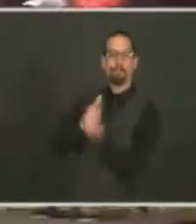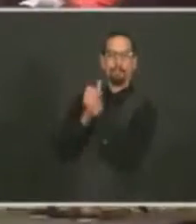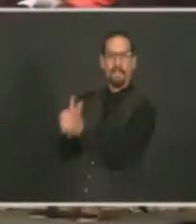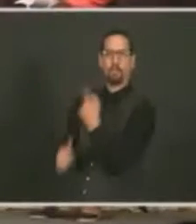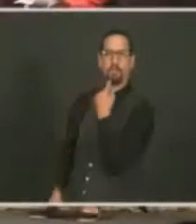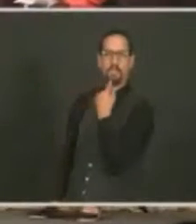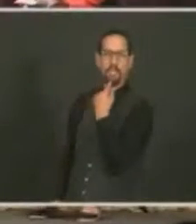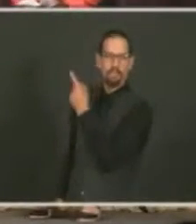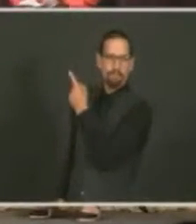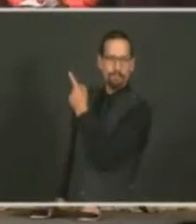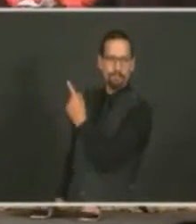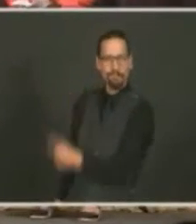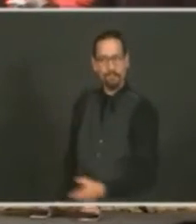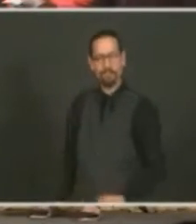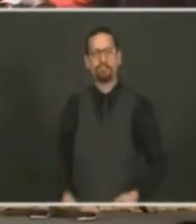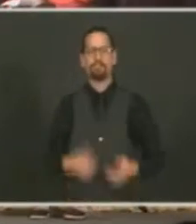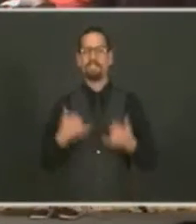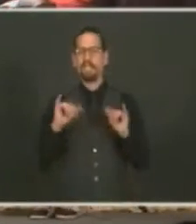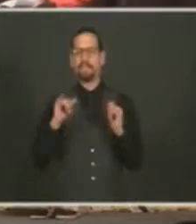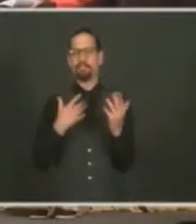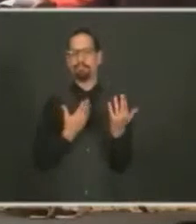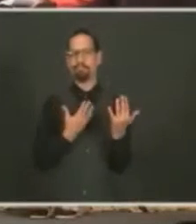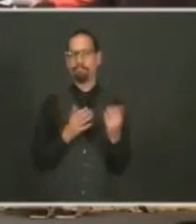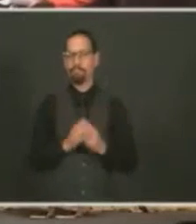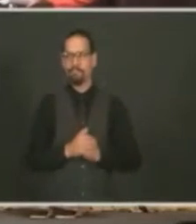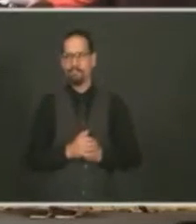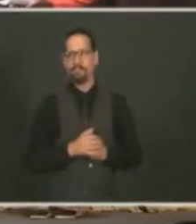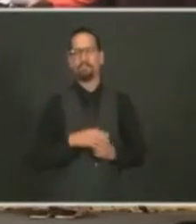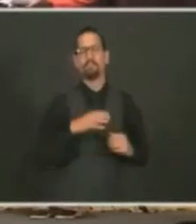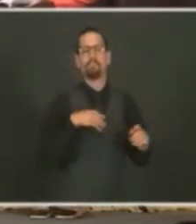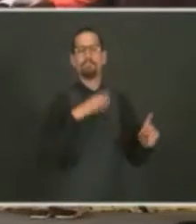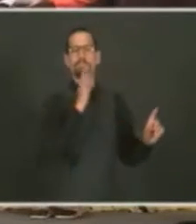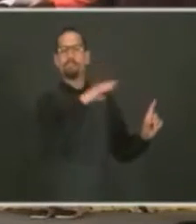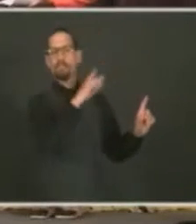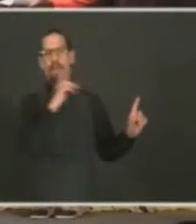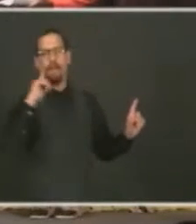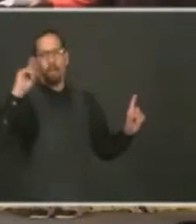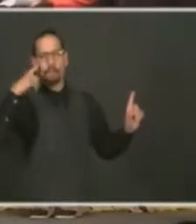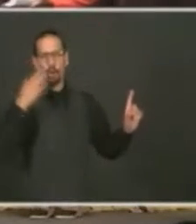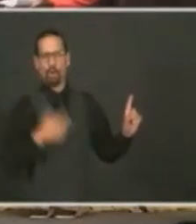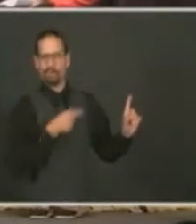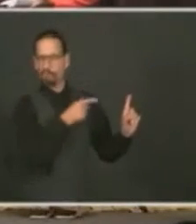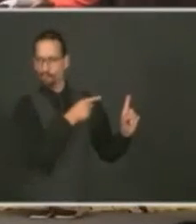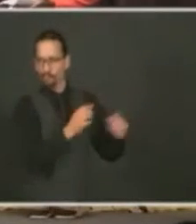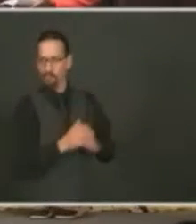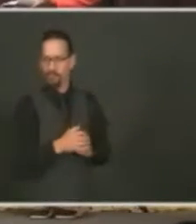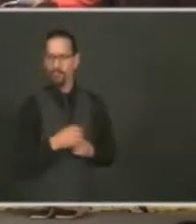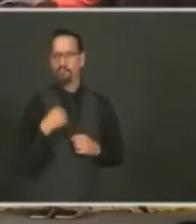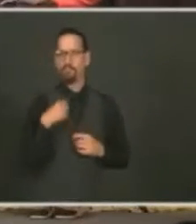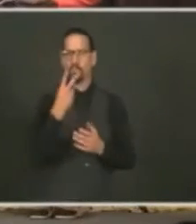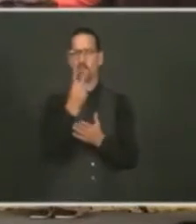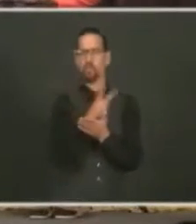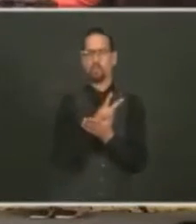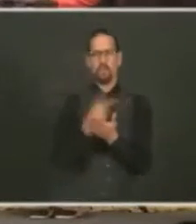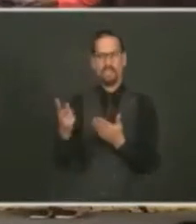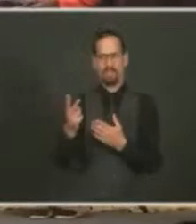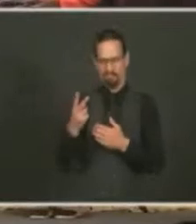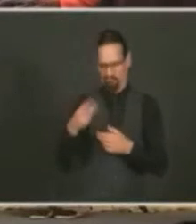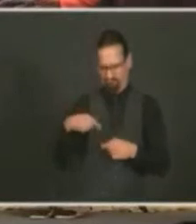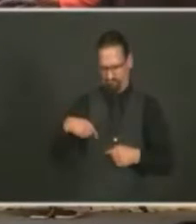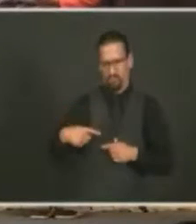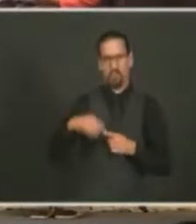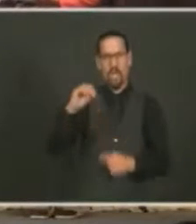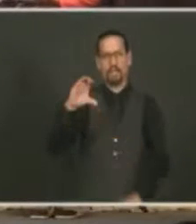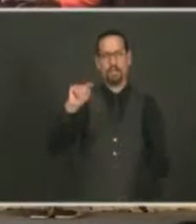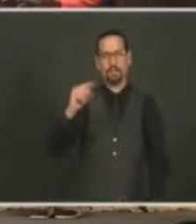nationwide. Governor, there's 2 weeks left until the October 13th time to get students more back into